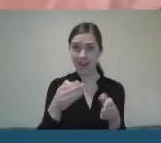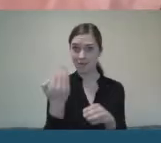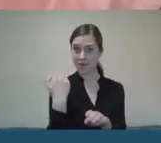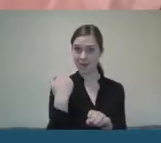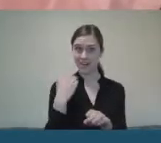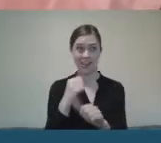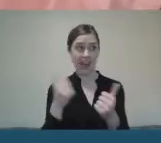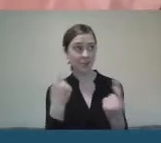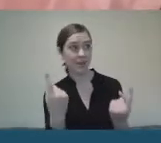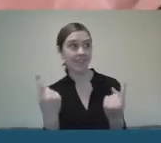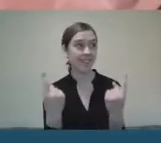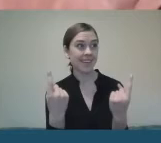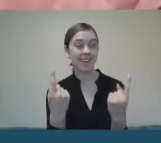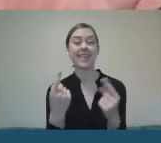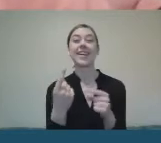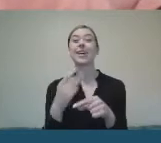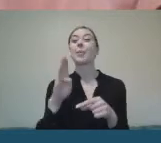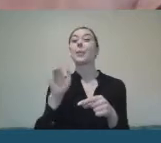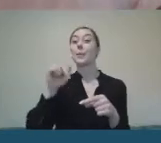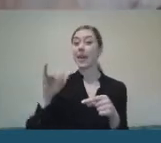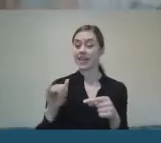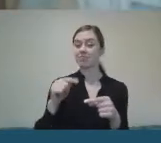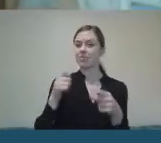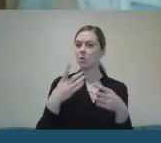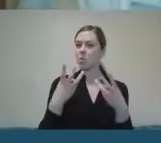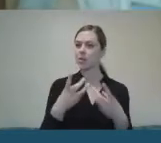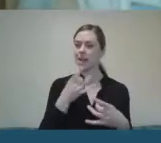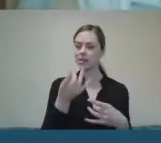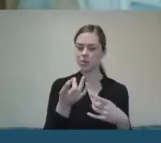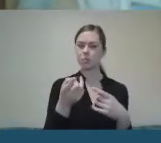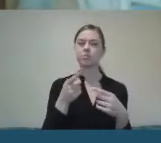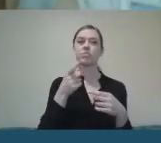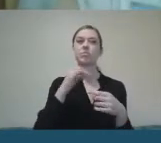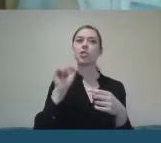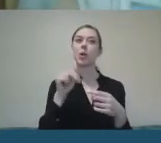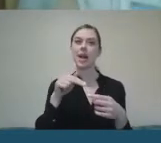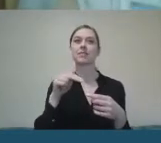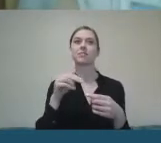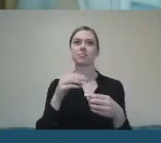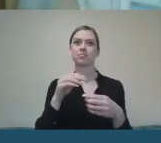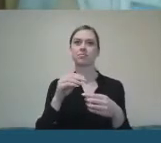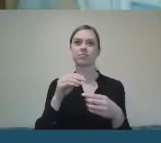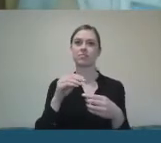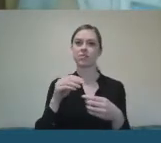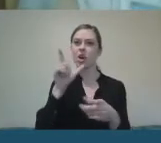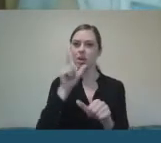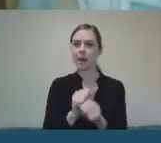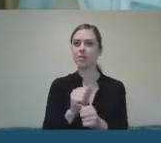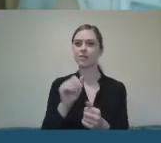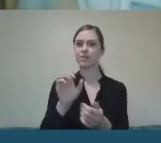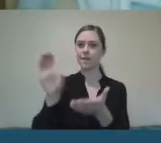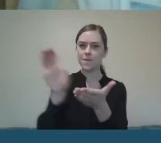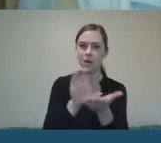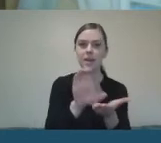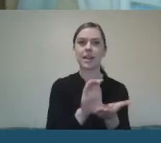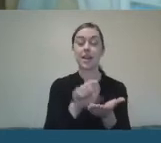But instead, Benny, what I might ask you about is, because Joanne brings up funding, because you're the Sport Ireland rep with us today, and that's